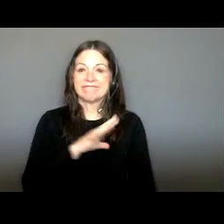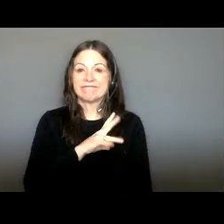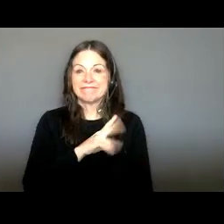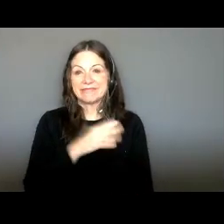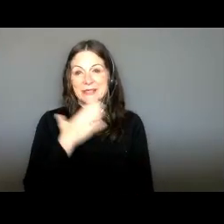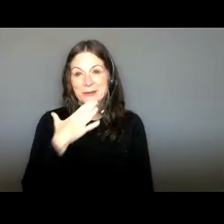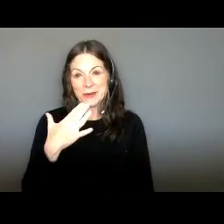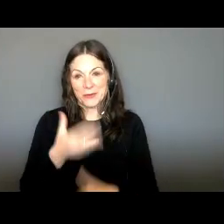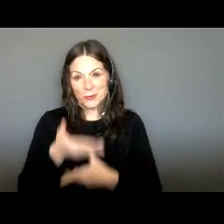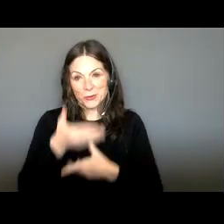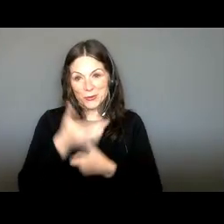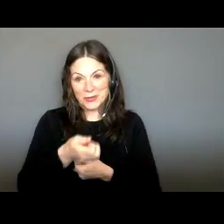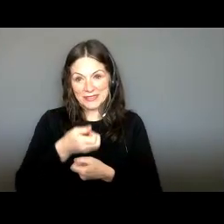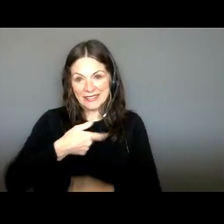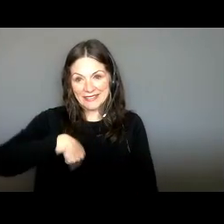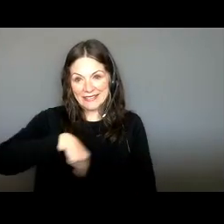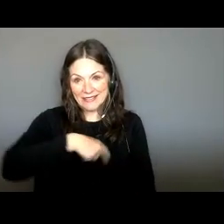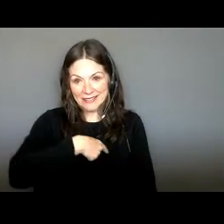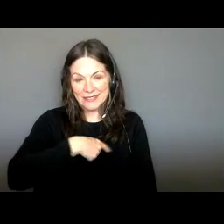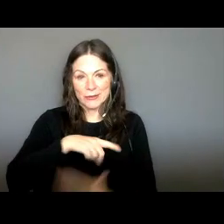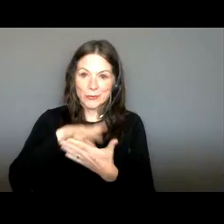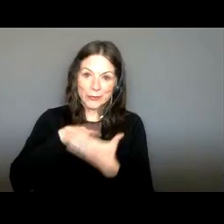learning together with Prosper Canada.